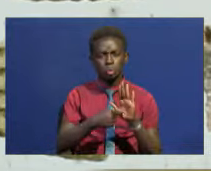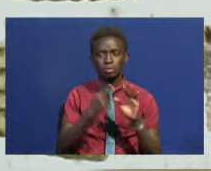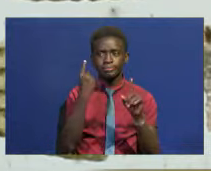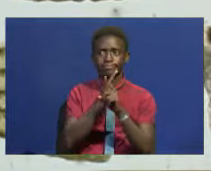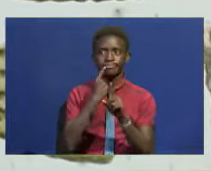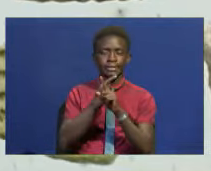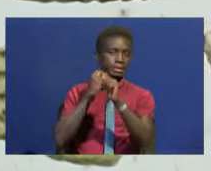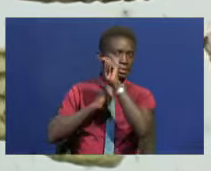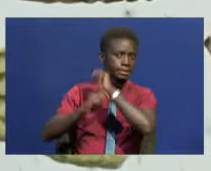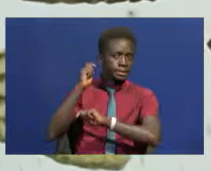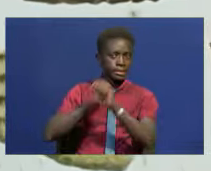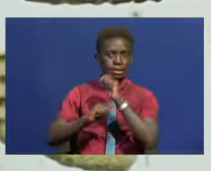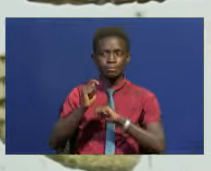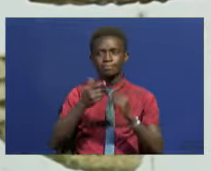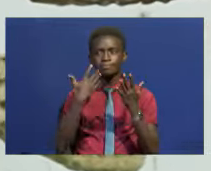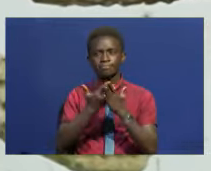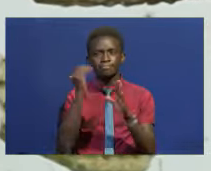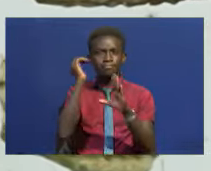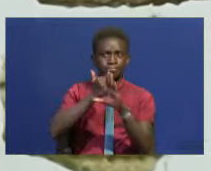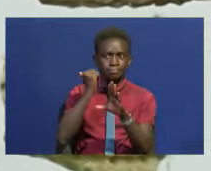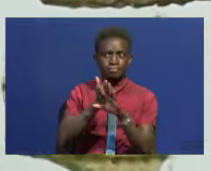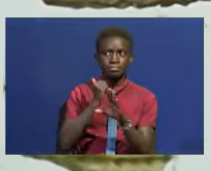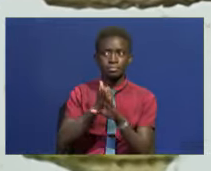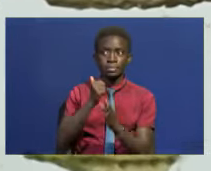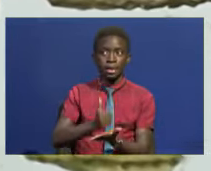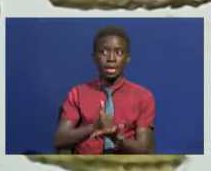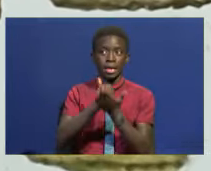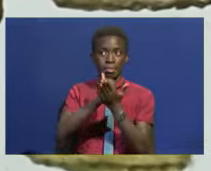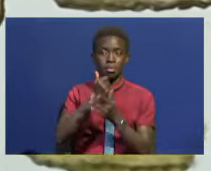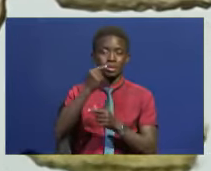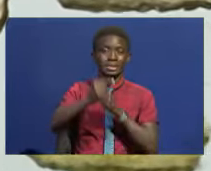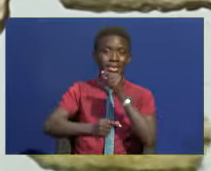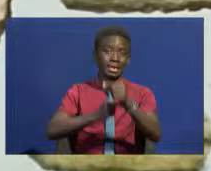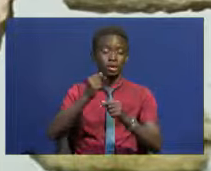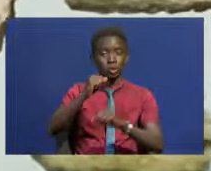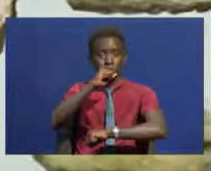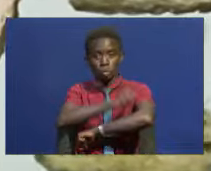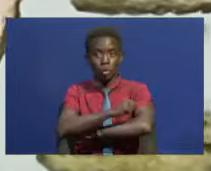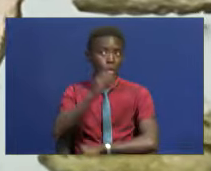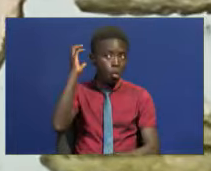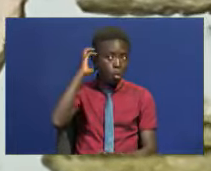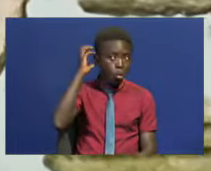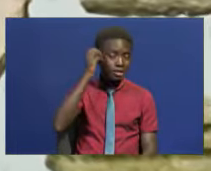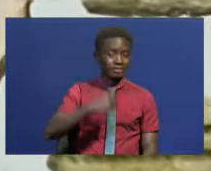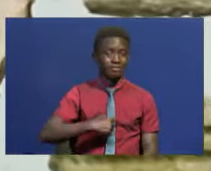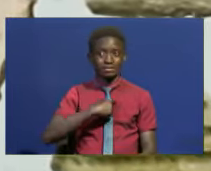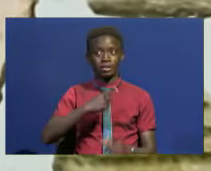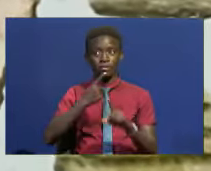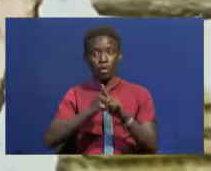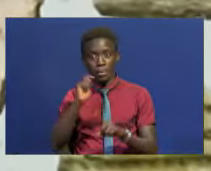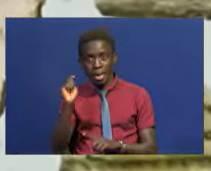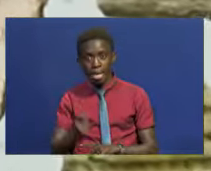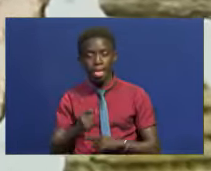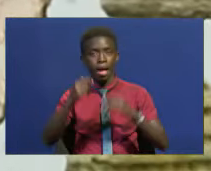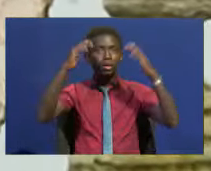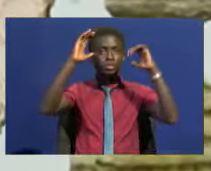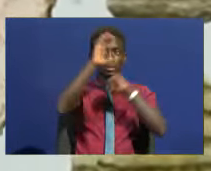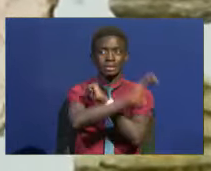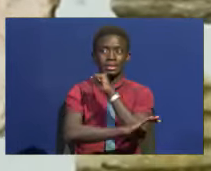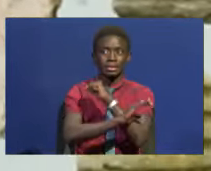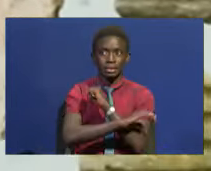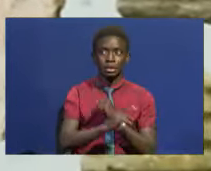the community's heritage for generations to come. Schools, colleges, and tourists from both Kenya and abroad frequent the